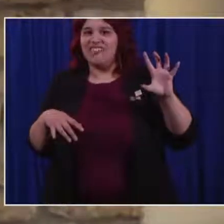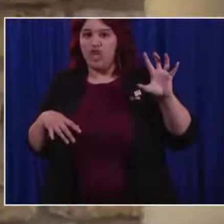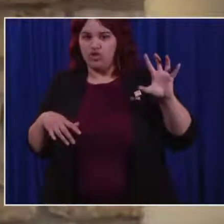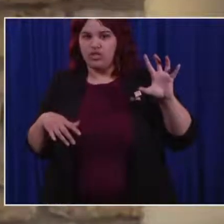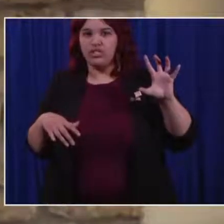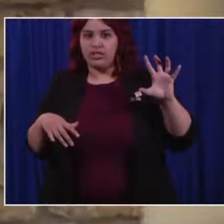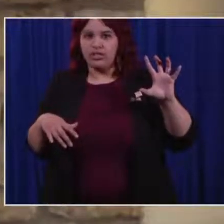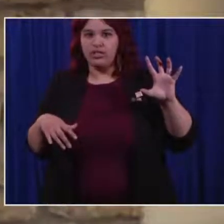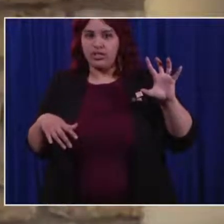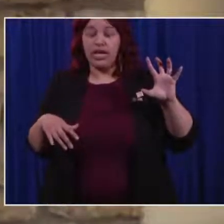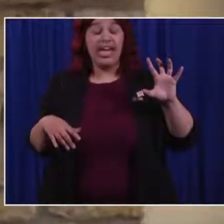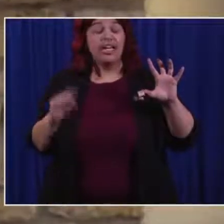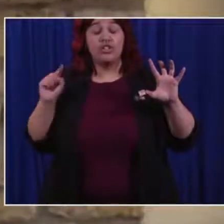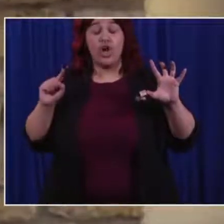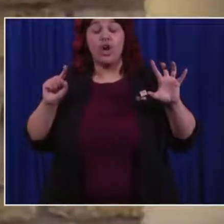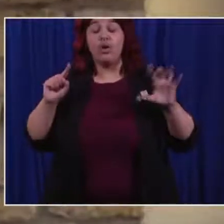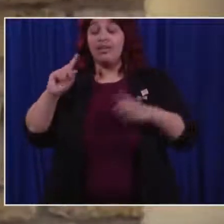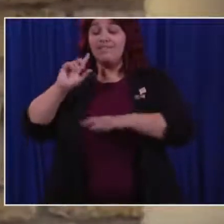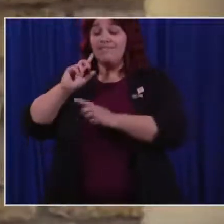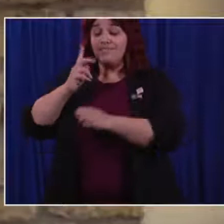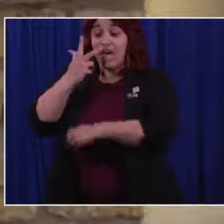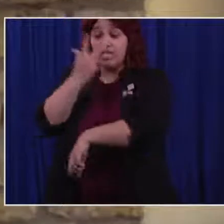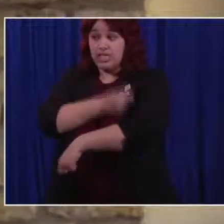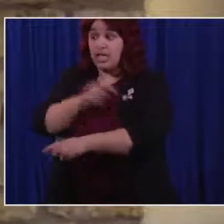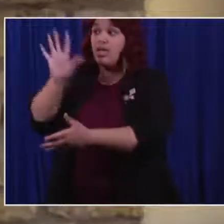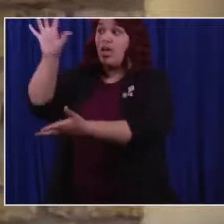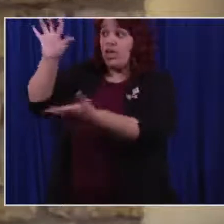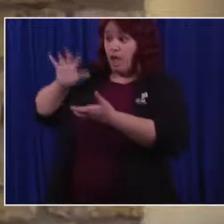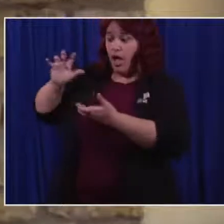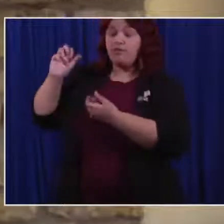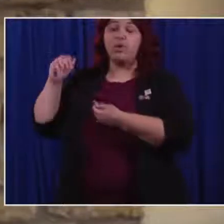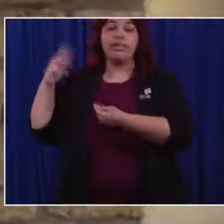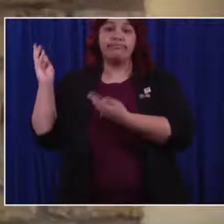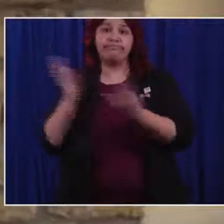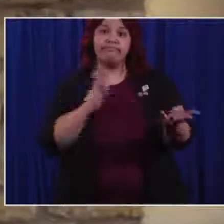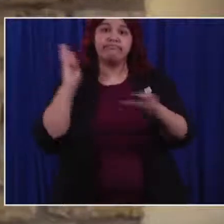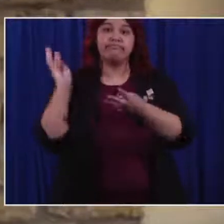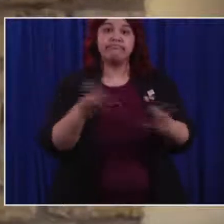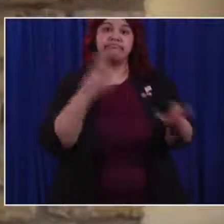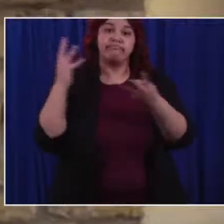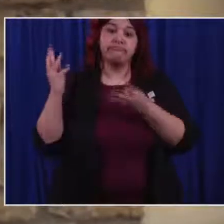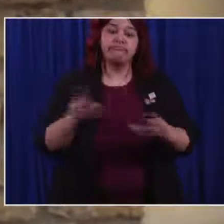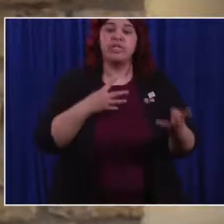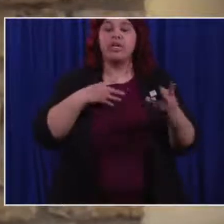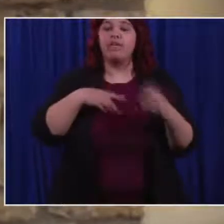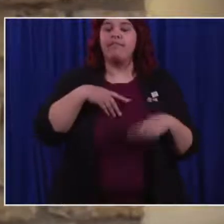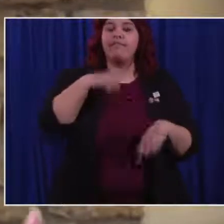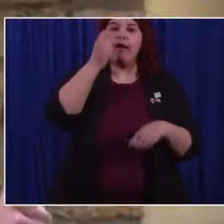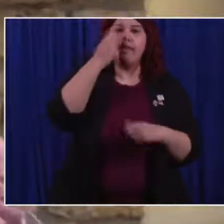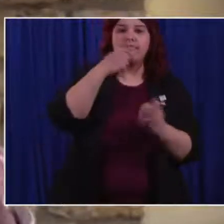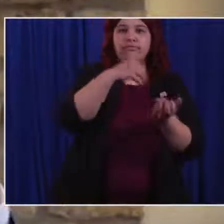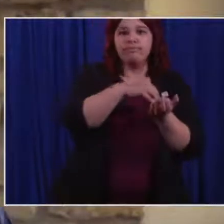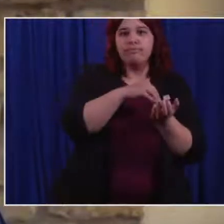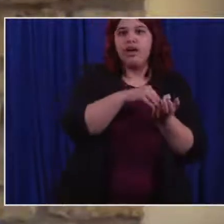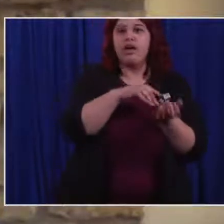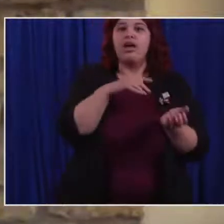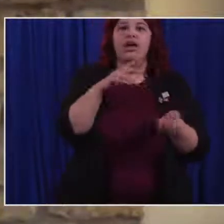vaccine to. And these were pharmacies, these were health departments, these were hospitals, these